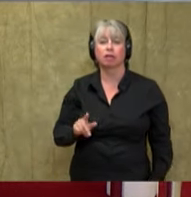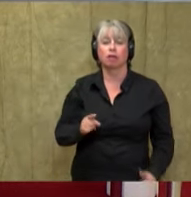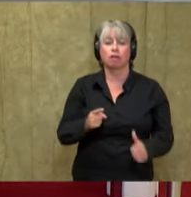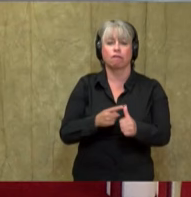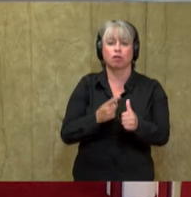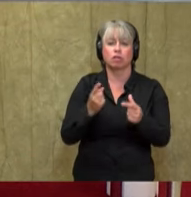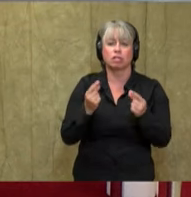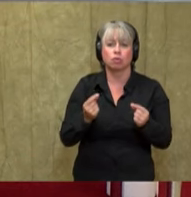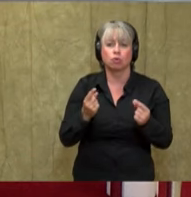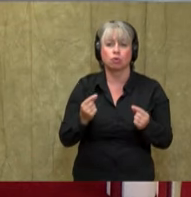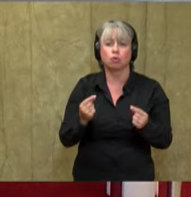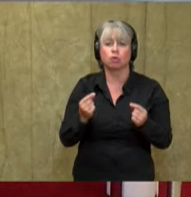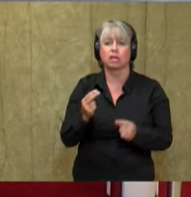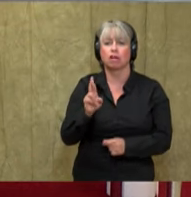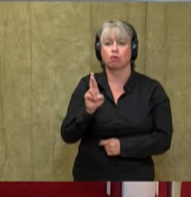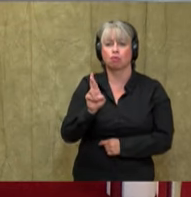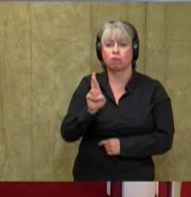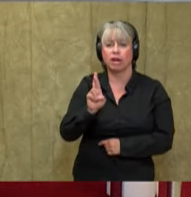square the radius.